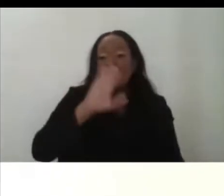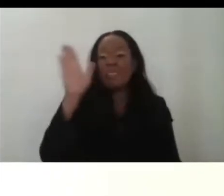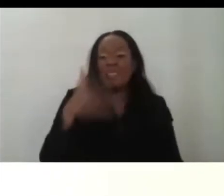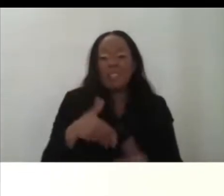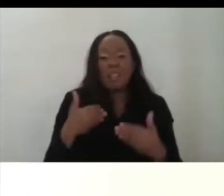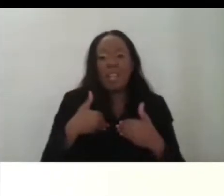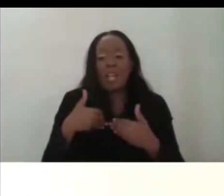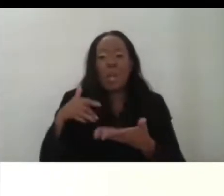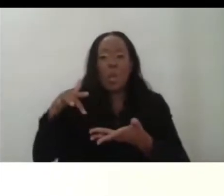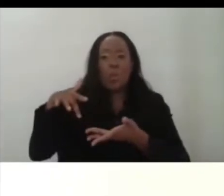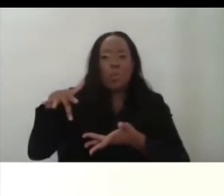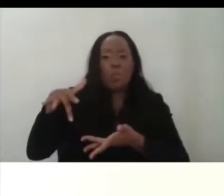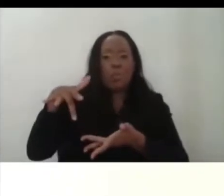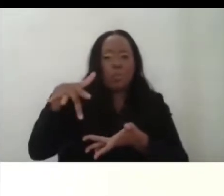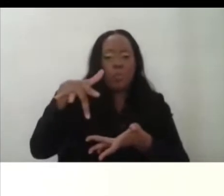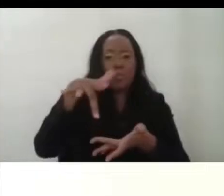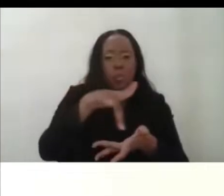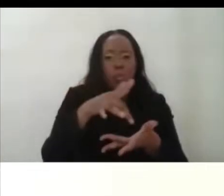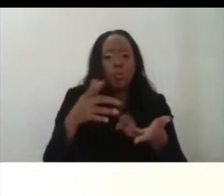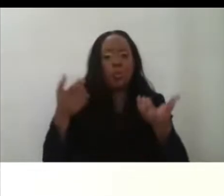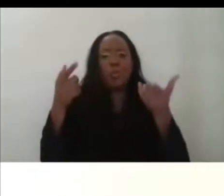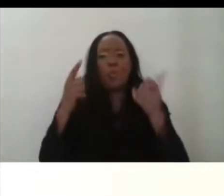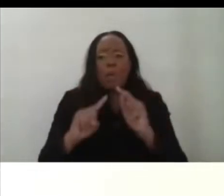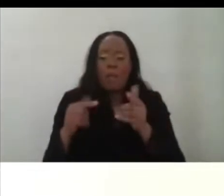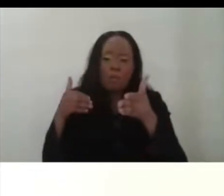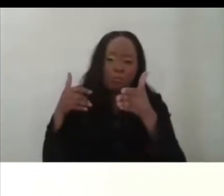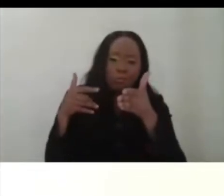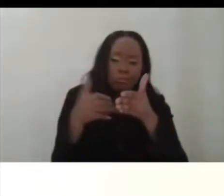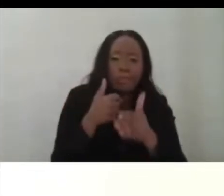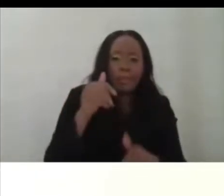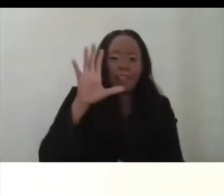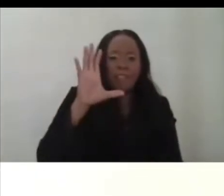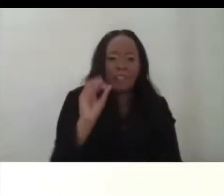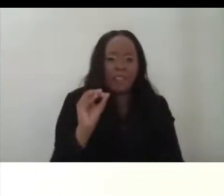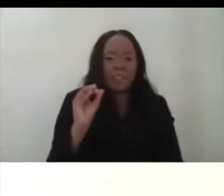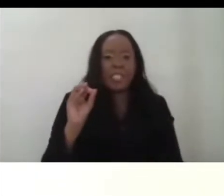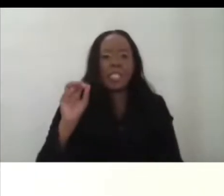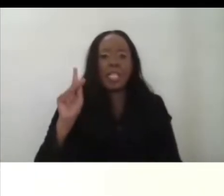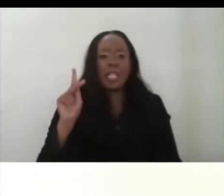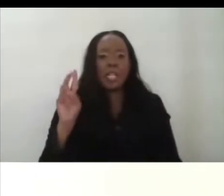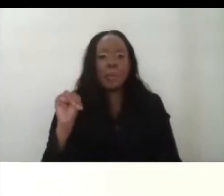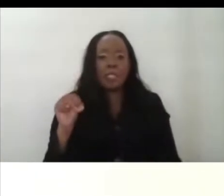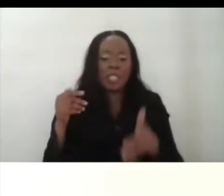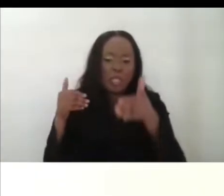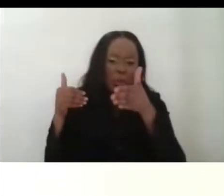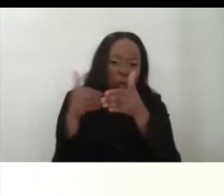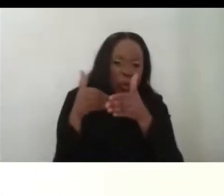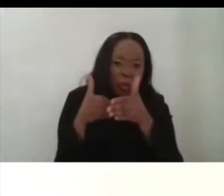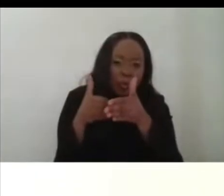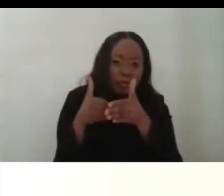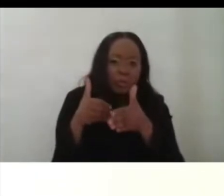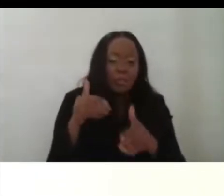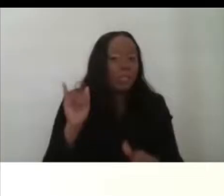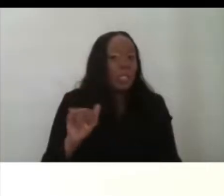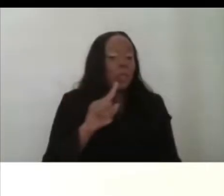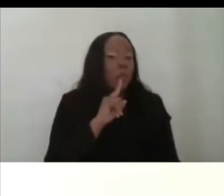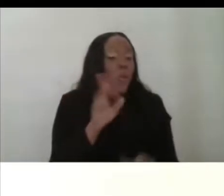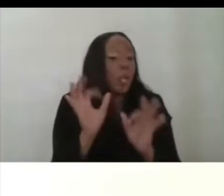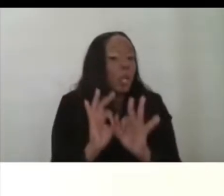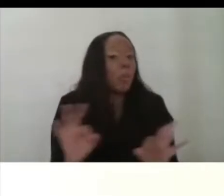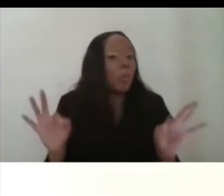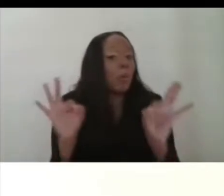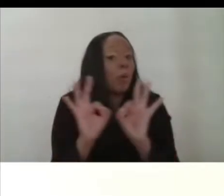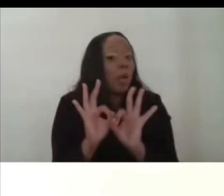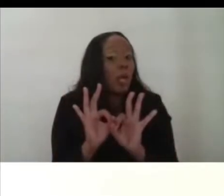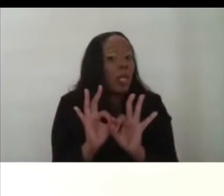passing within 50 kilometers of Barbados. That alone is a record too. And that should resonate and stand out